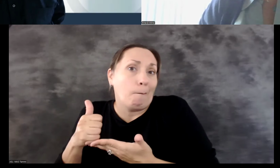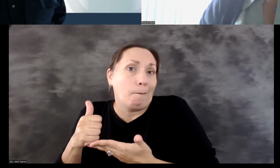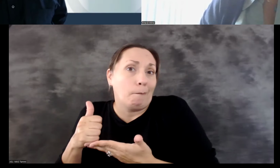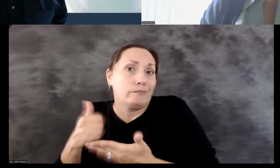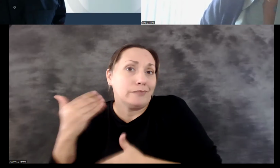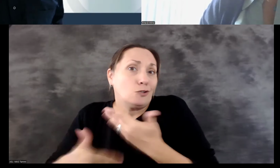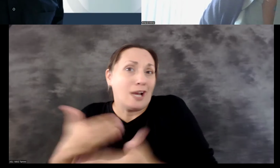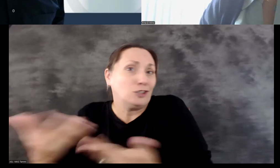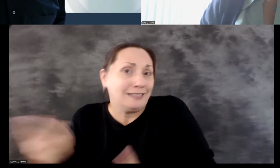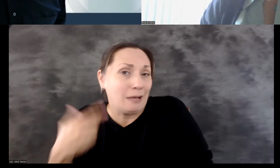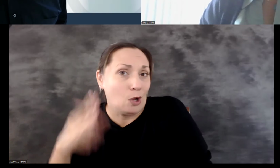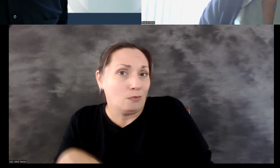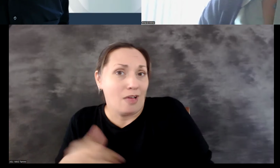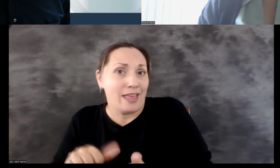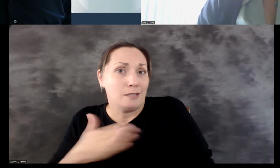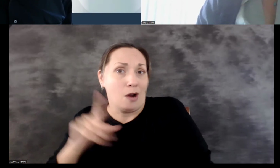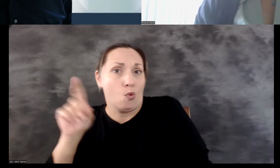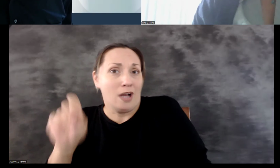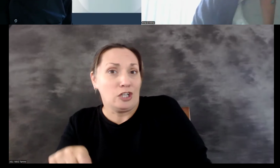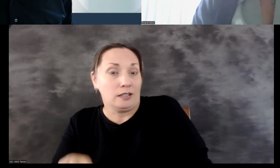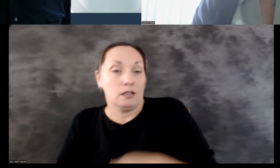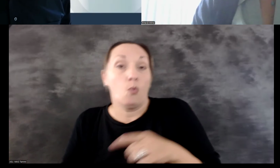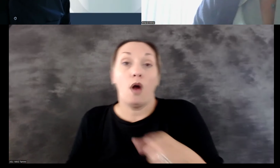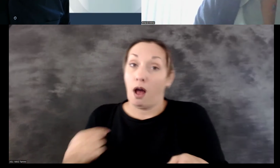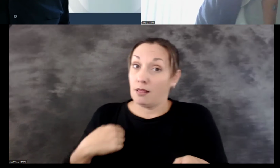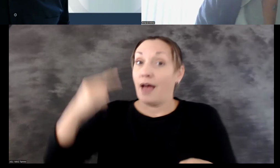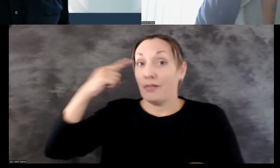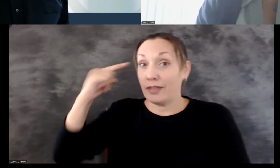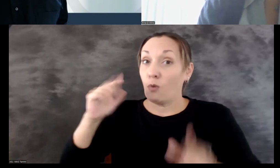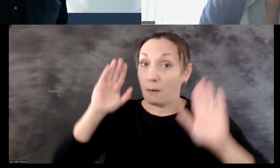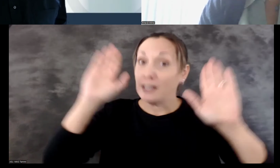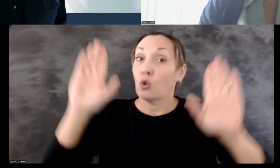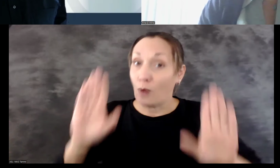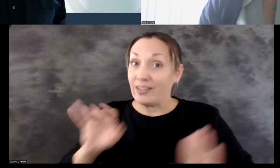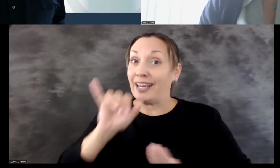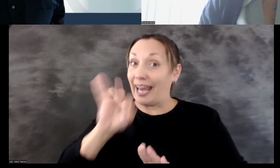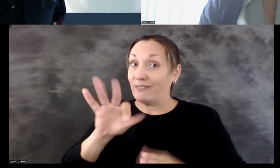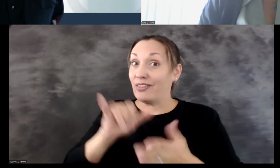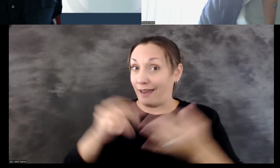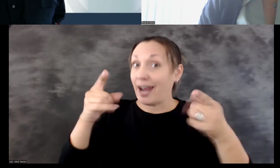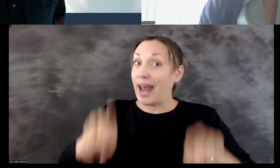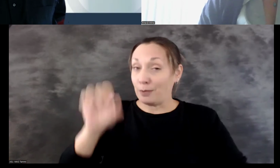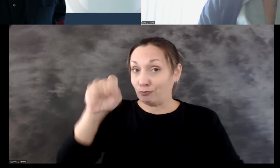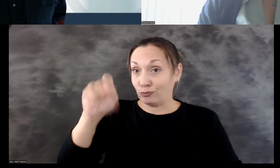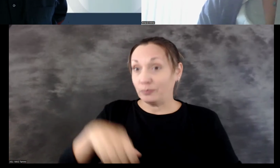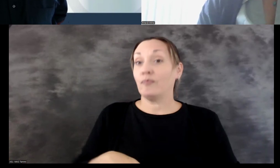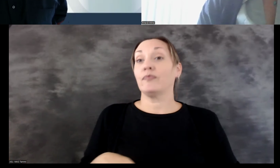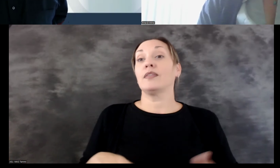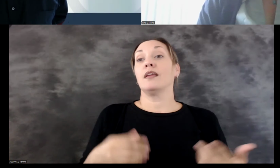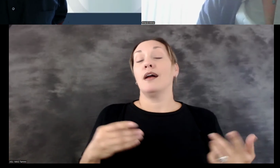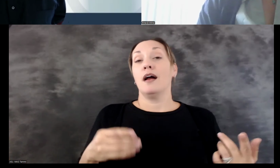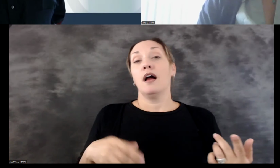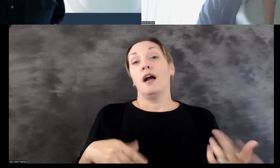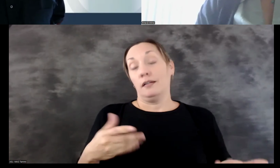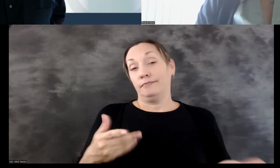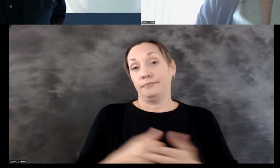for you. I think it would be terrific if that were the case. I can tell you that we